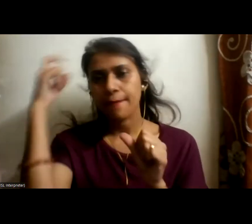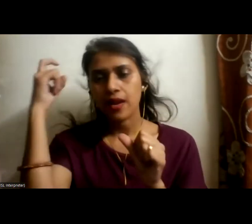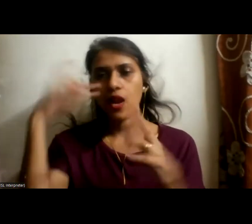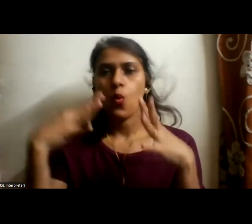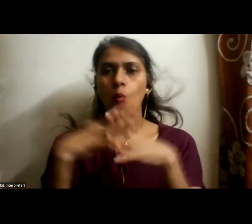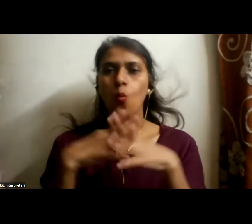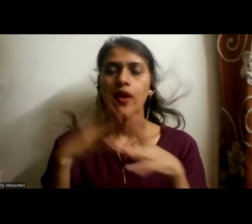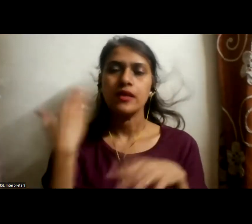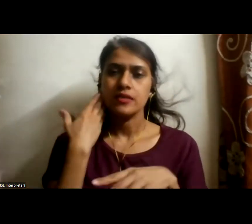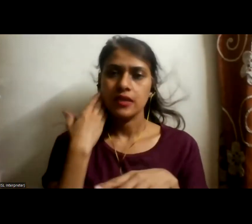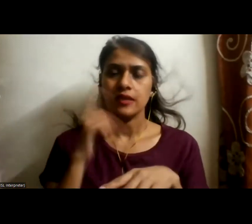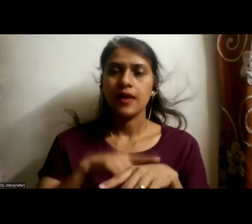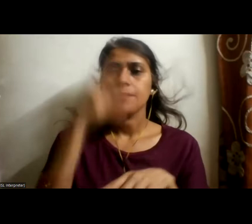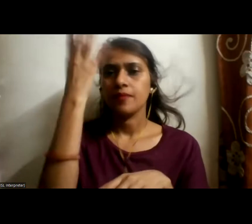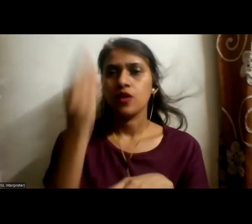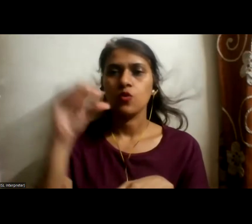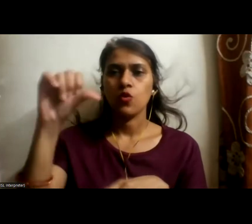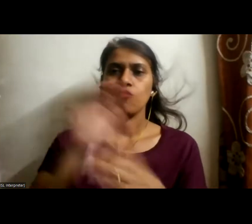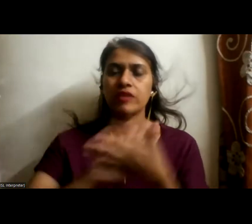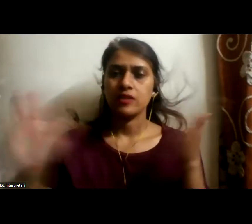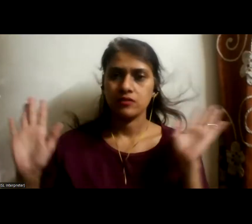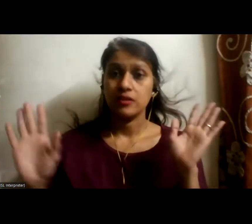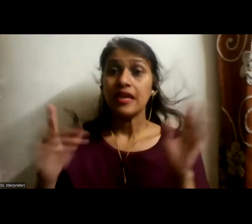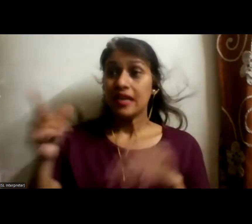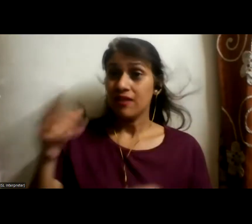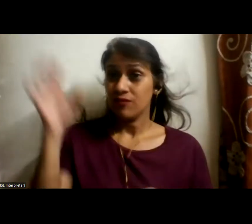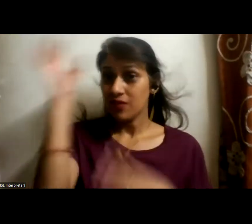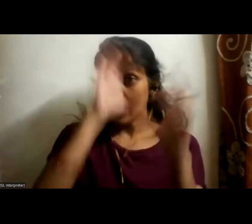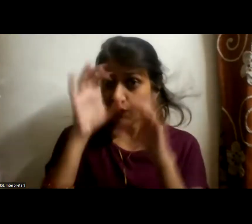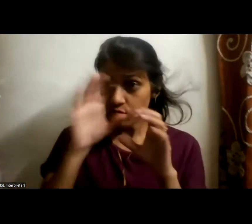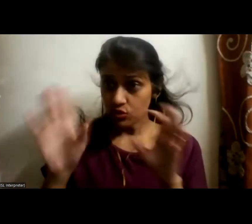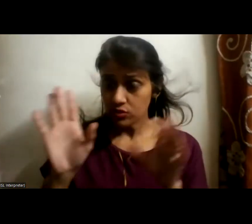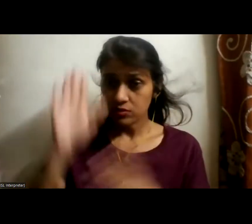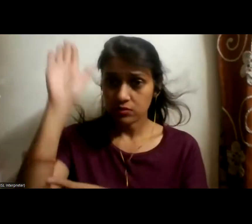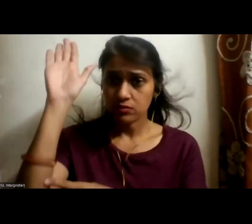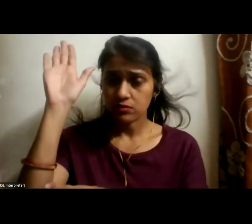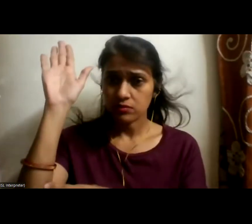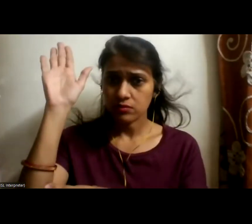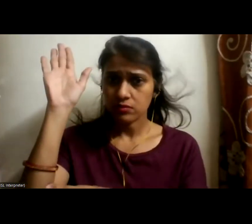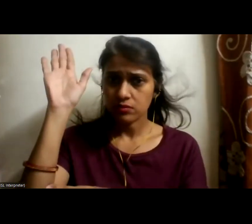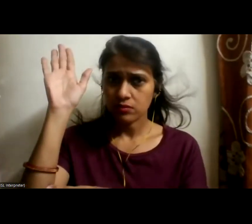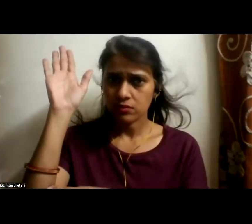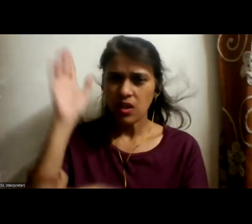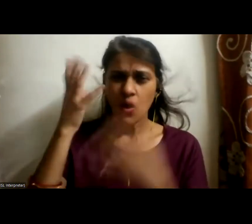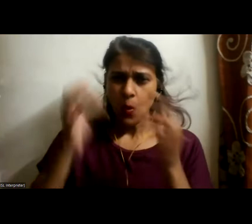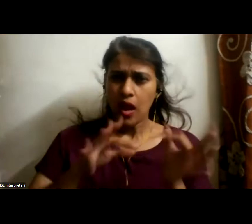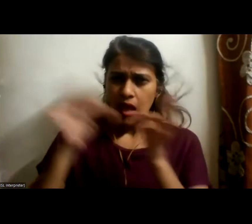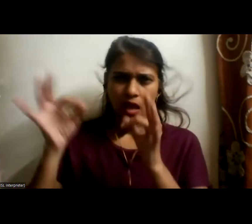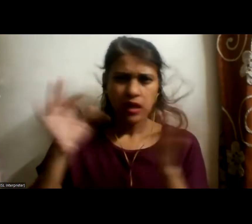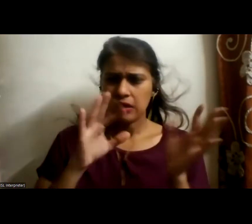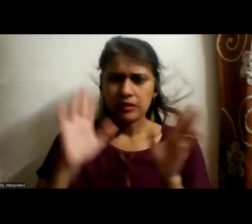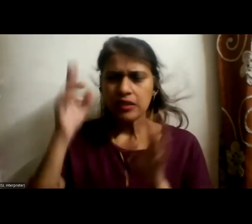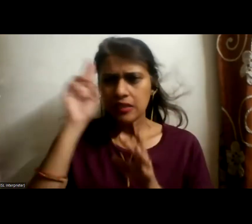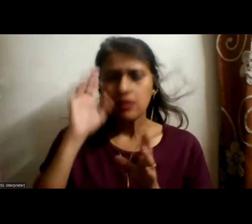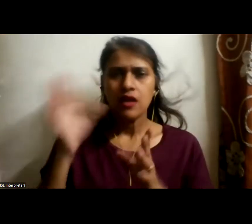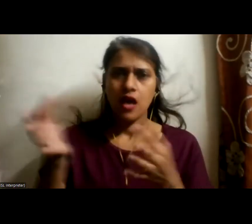If anyone has issues, then you can speak about the deadline first. Good evening.